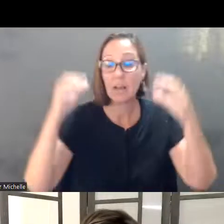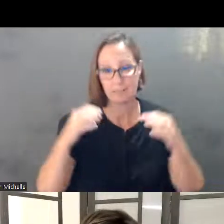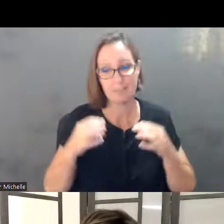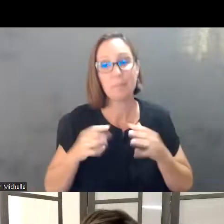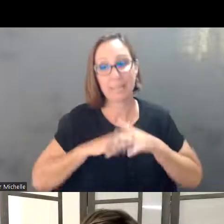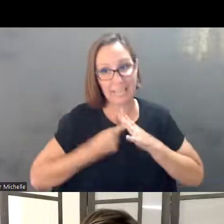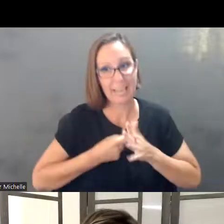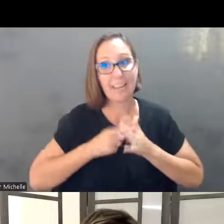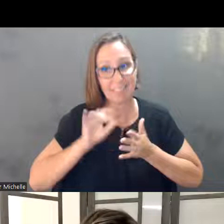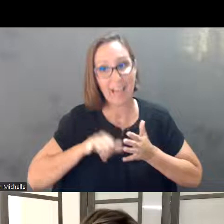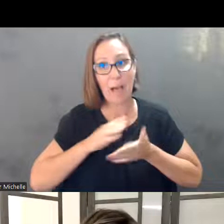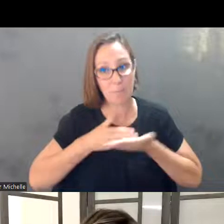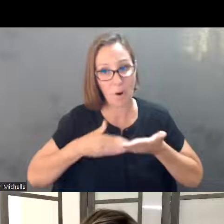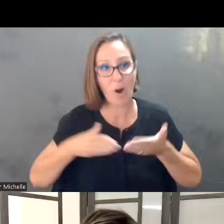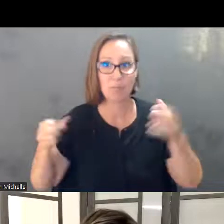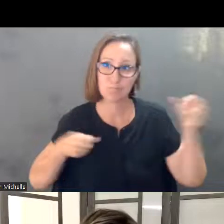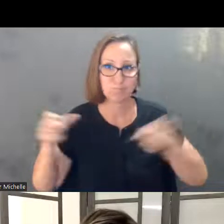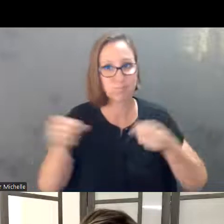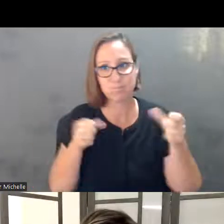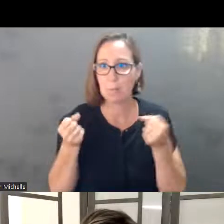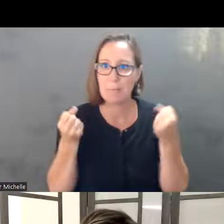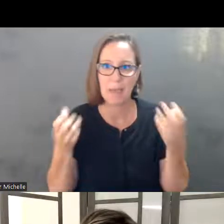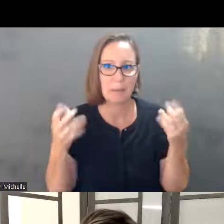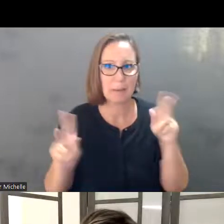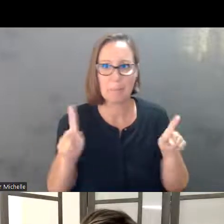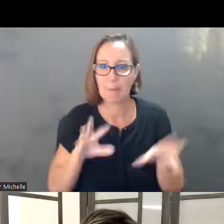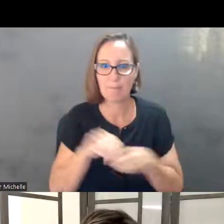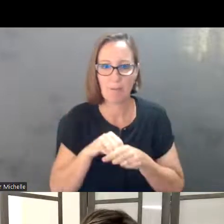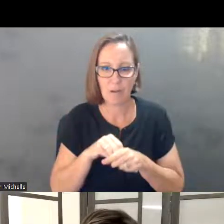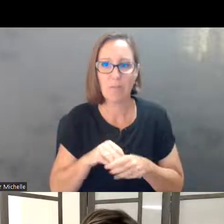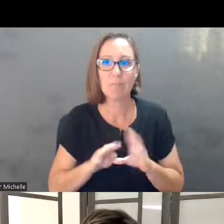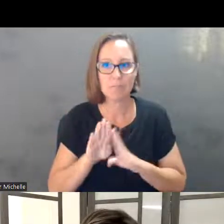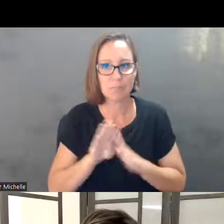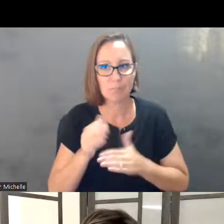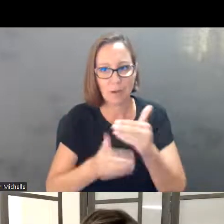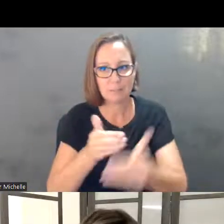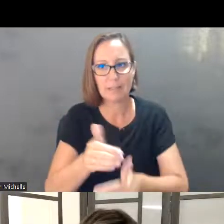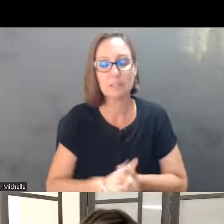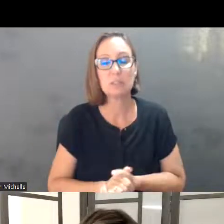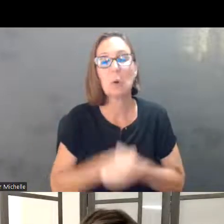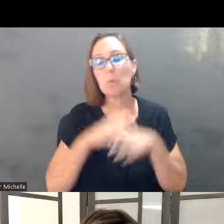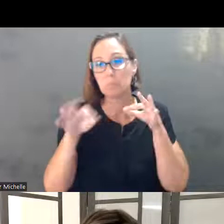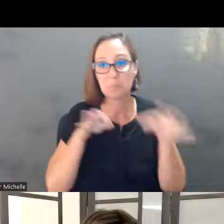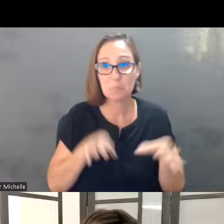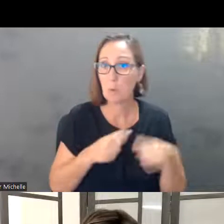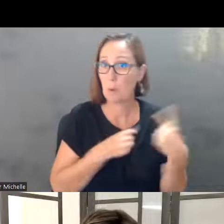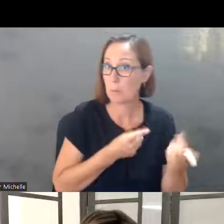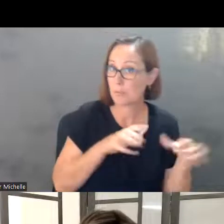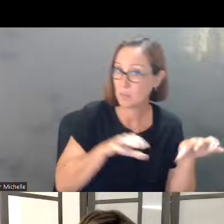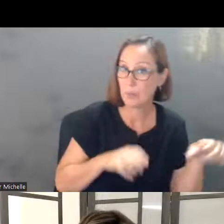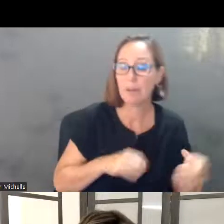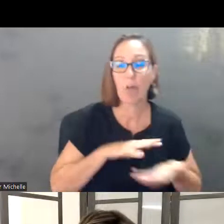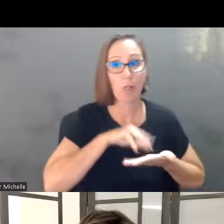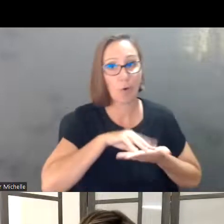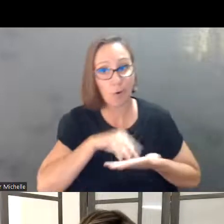stakeholder engagement. So I'm going to talk a little bit about what we've been doing, what we've been learning, and then where we're